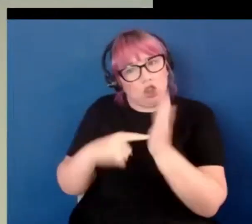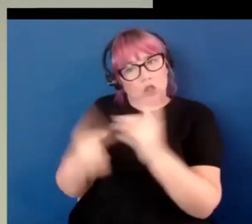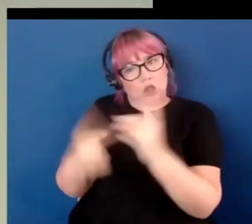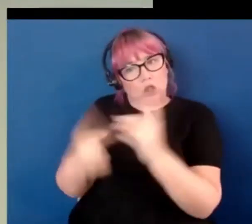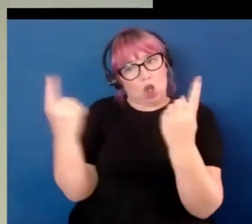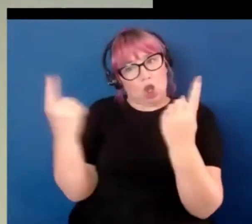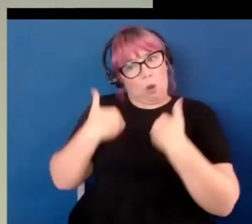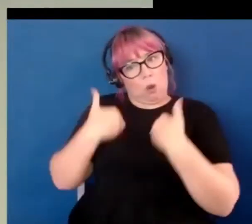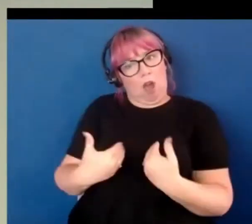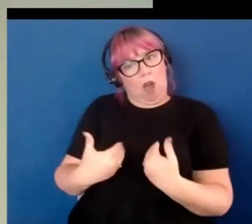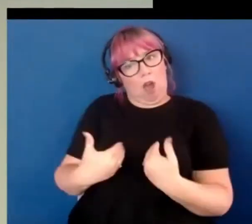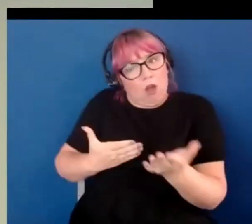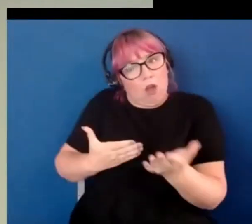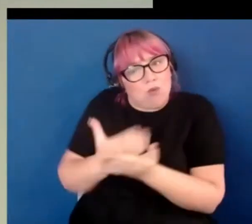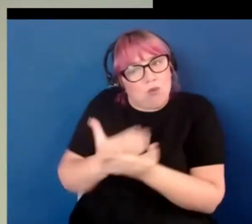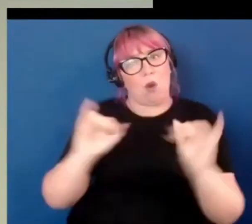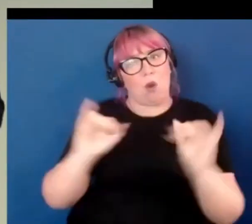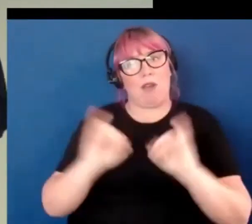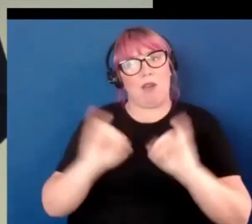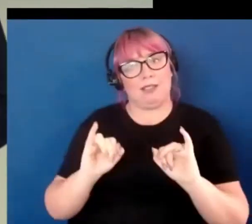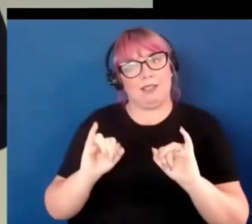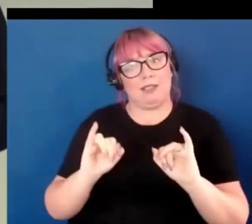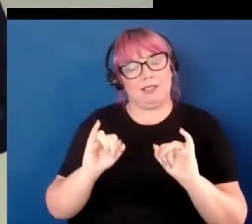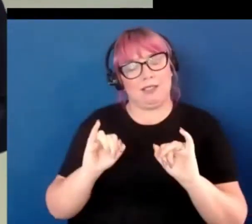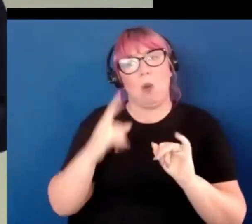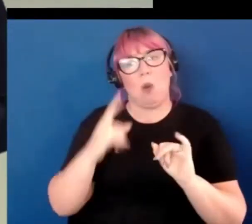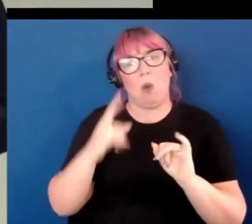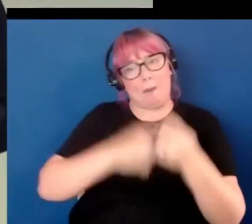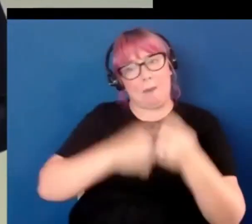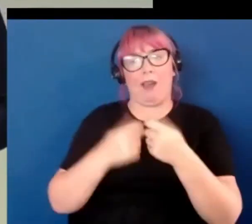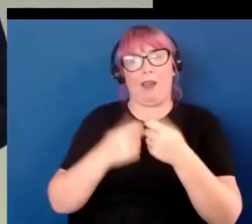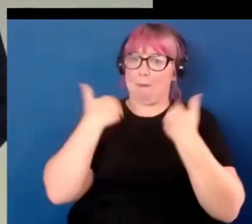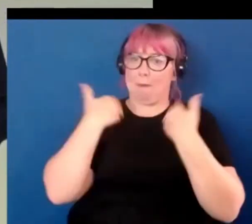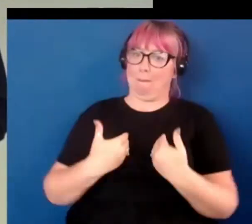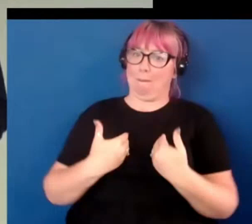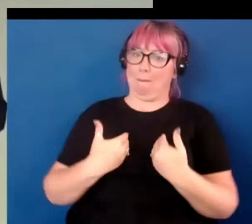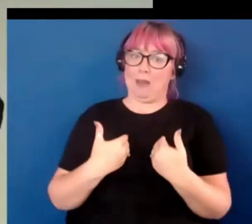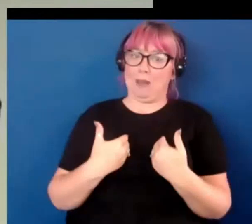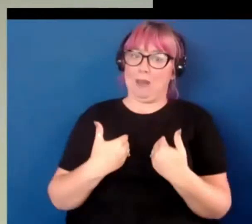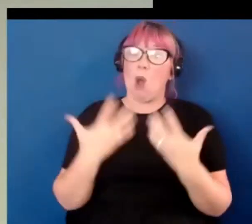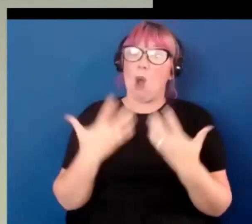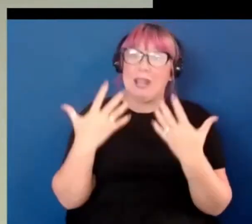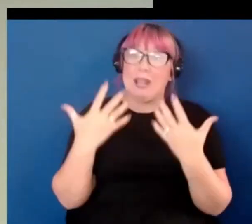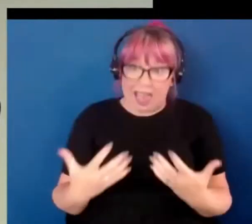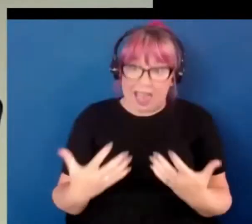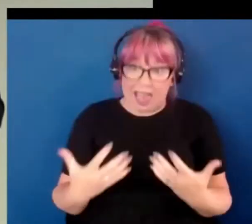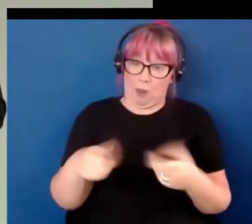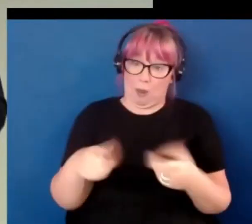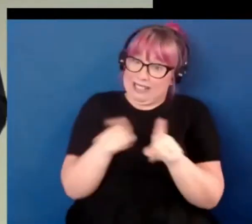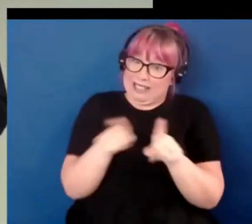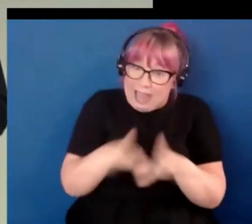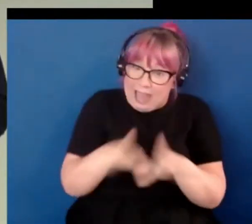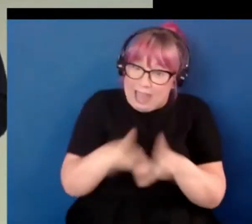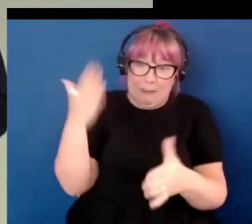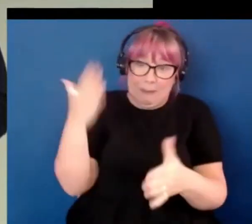There is no doubt that we are now at a kairos moment in our history as humans. And